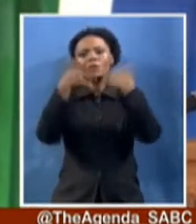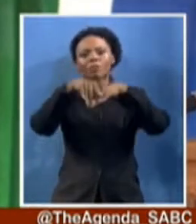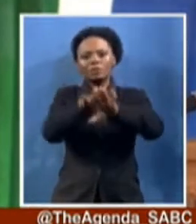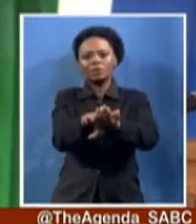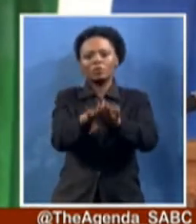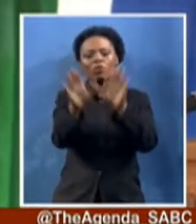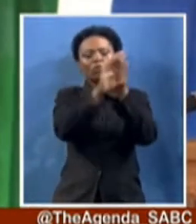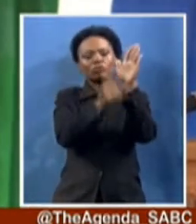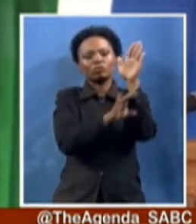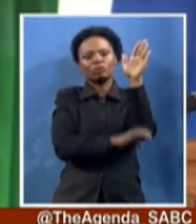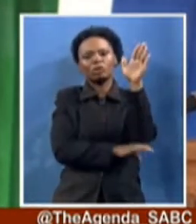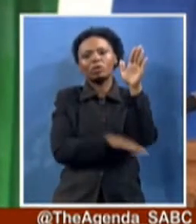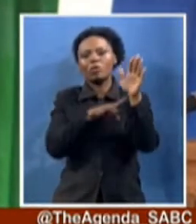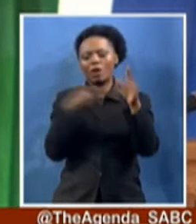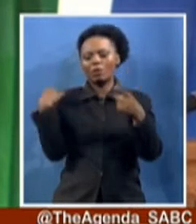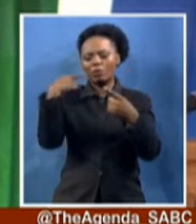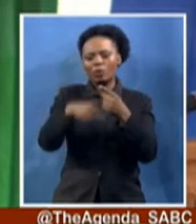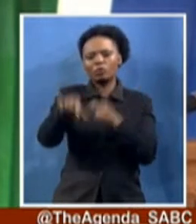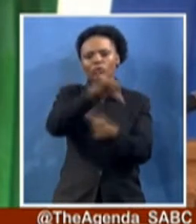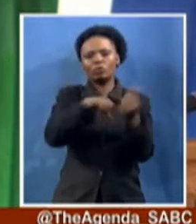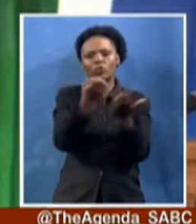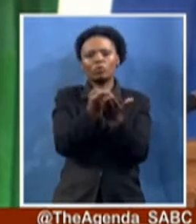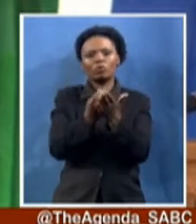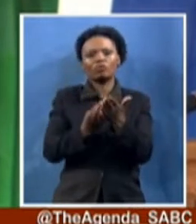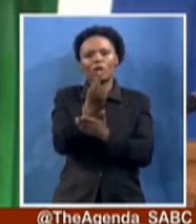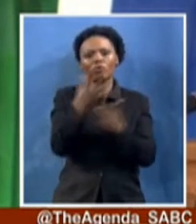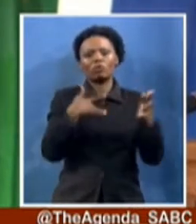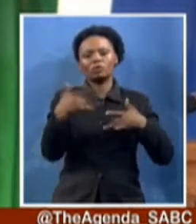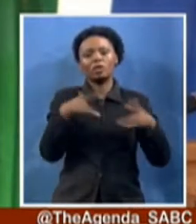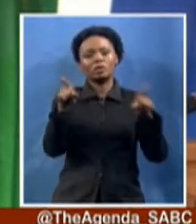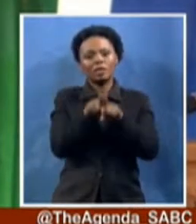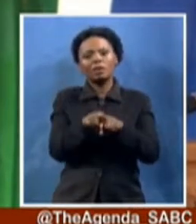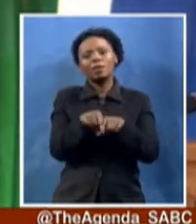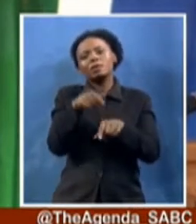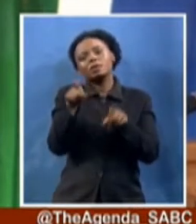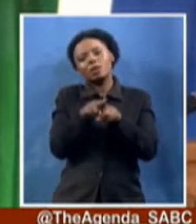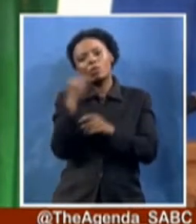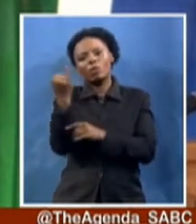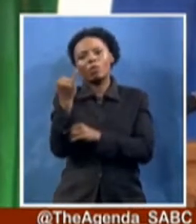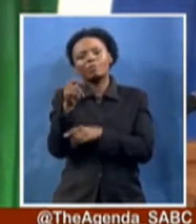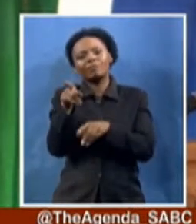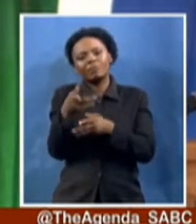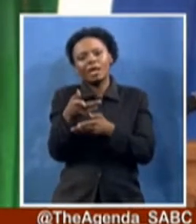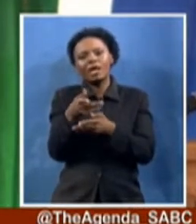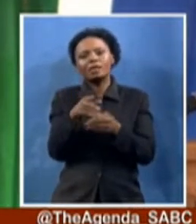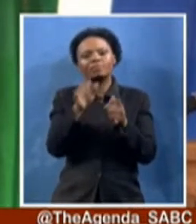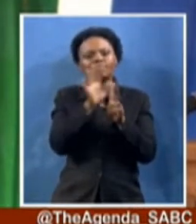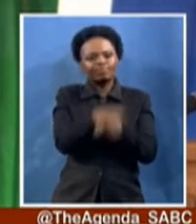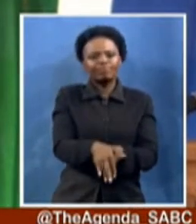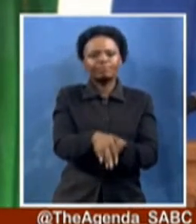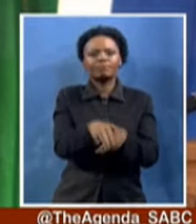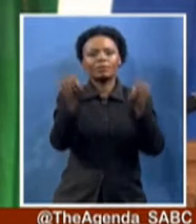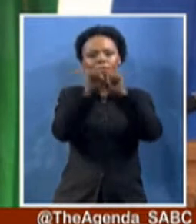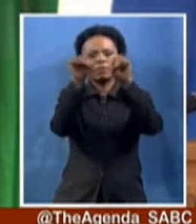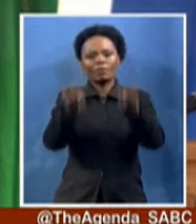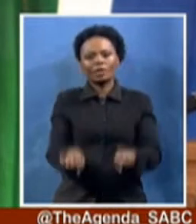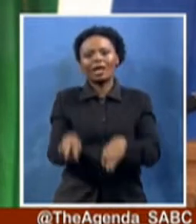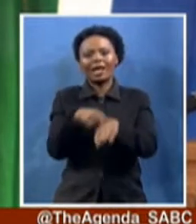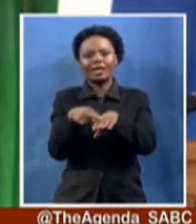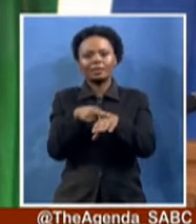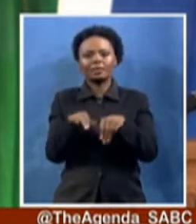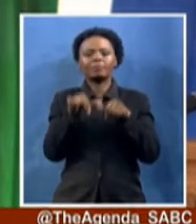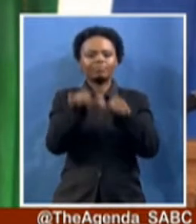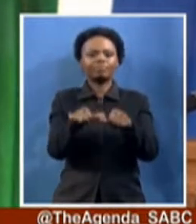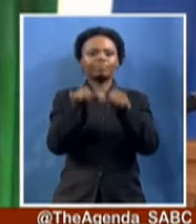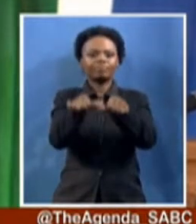are concerned, as well as systematic racism that continues to permeate our society. It is our